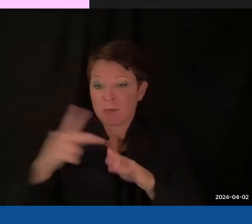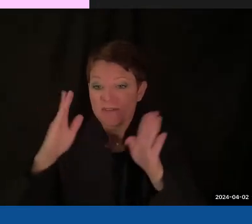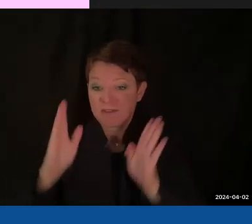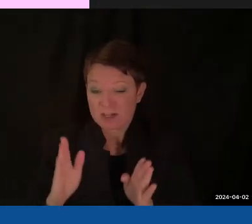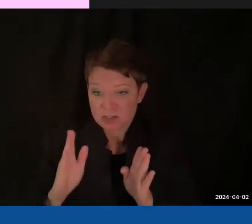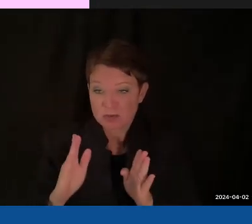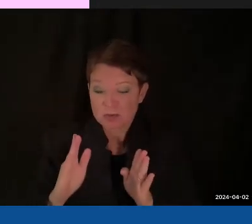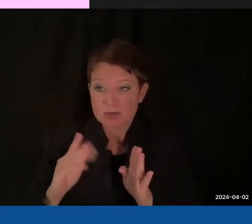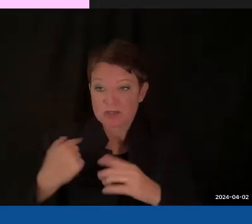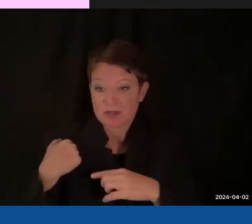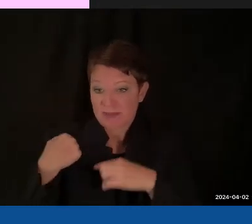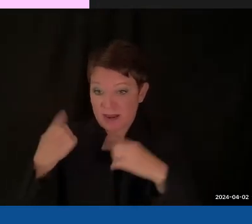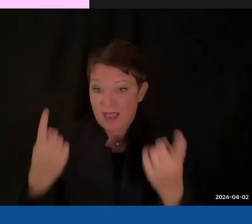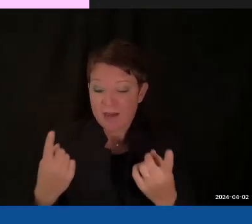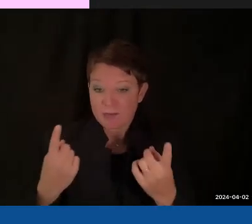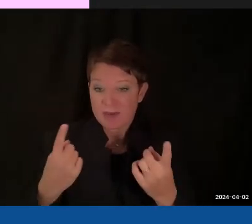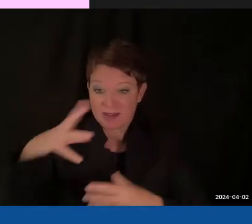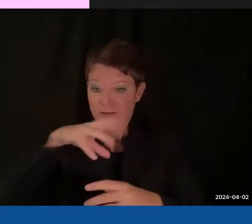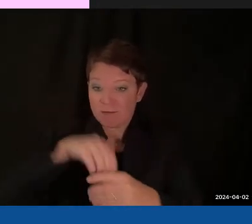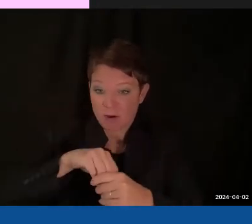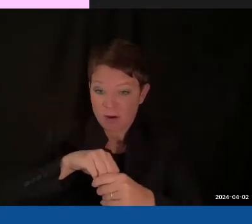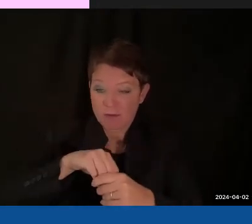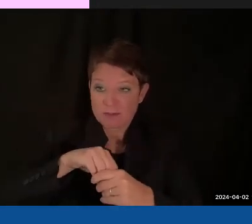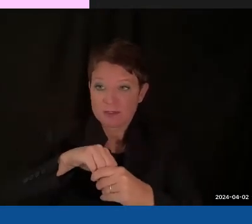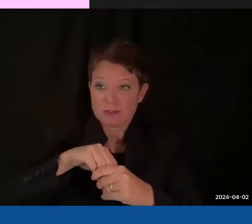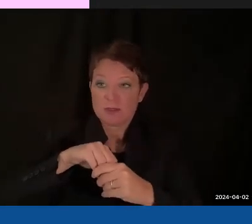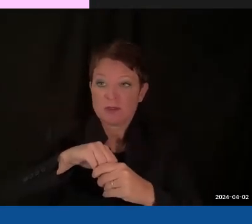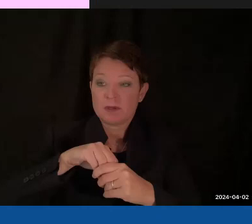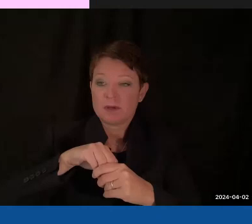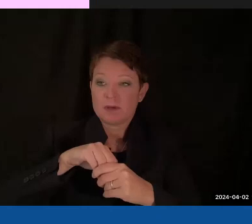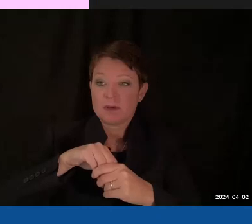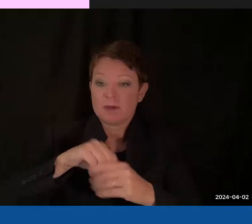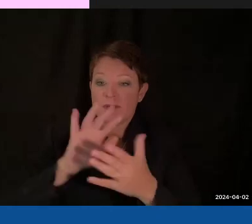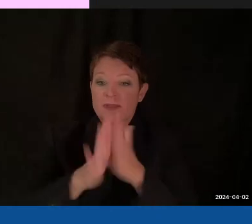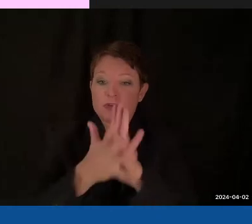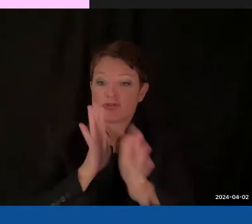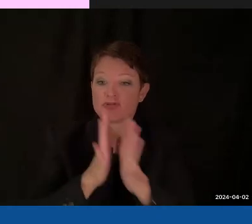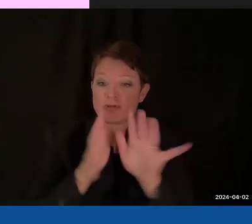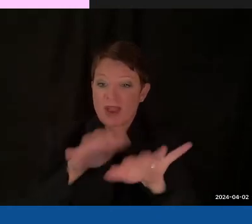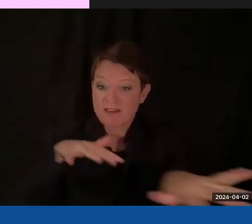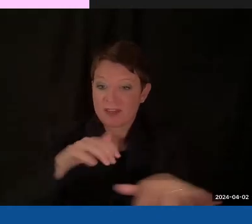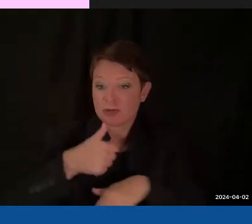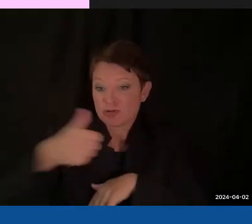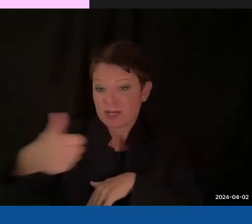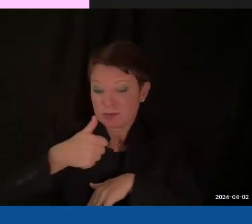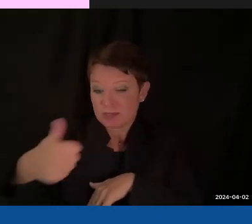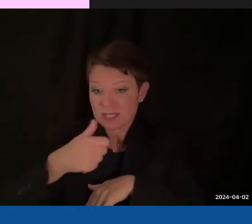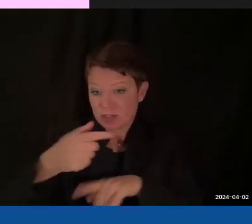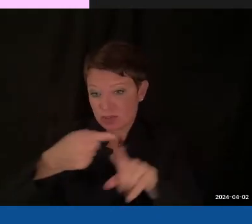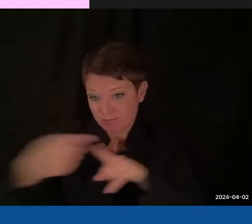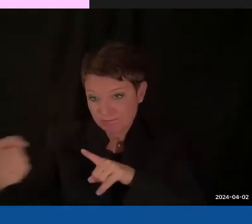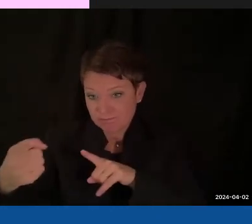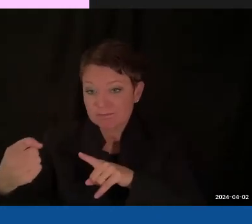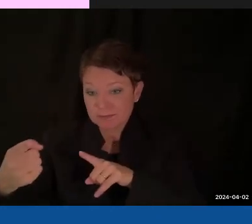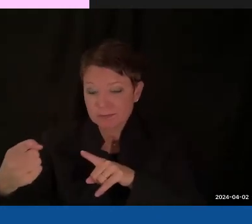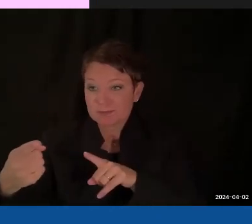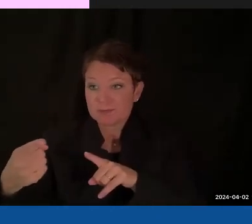that have been involved in, the traffic transportation discipline